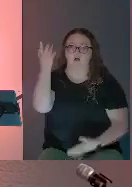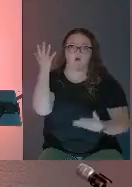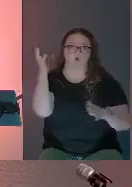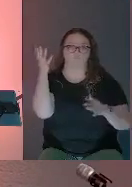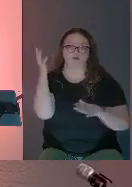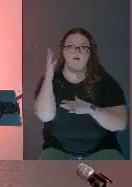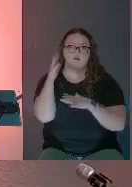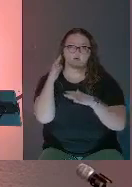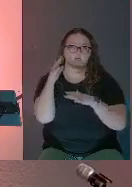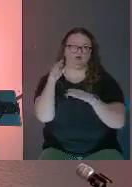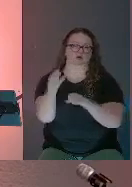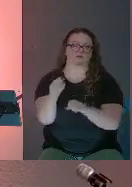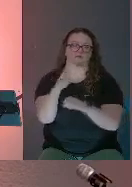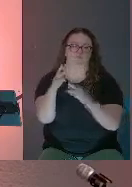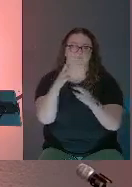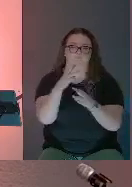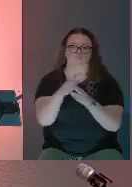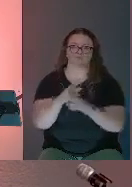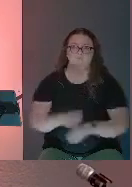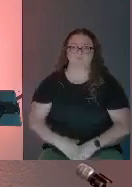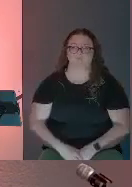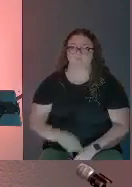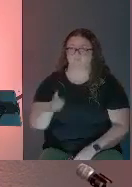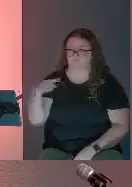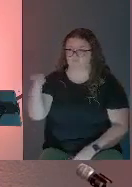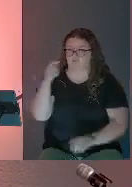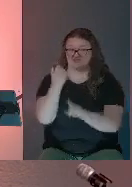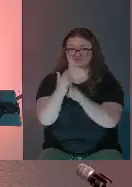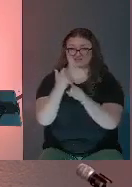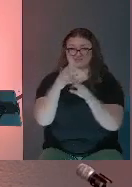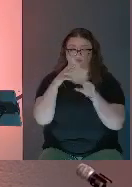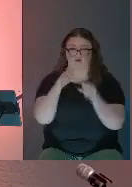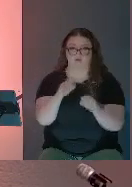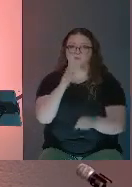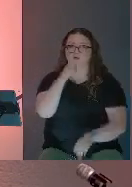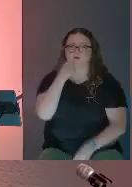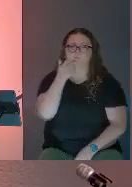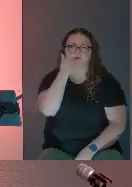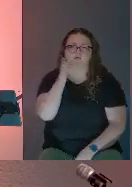world. You're an overcomer, not because of you, but because of him.